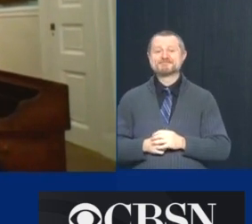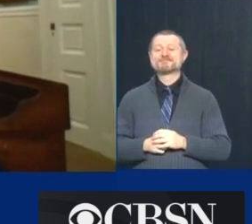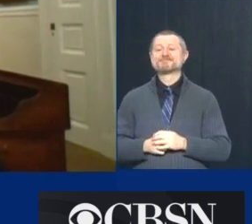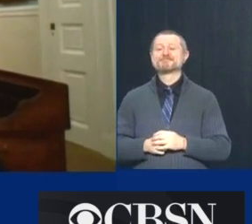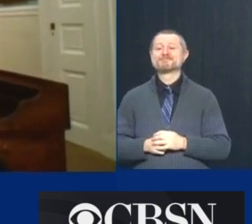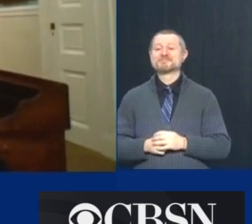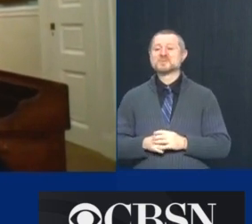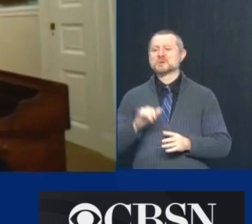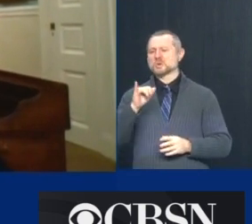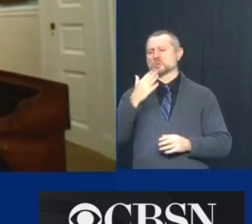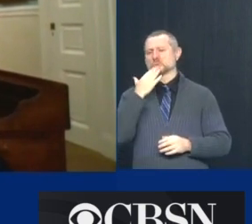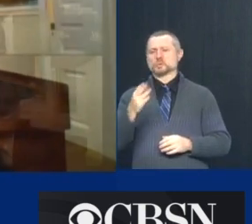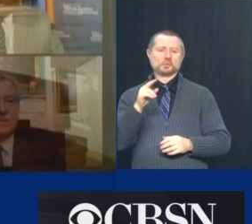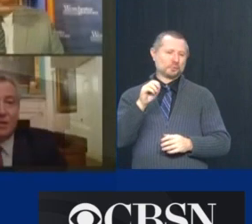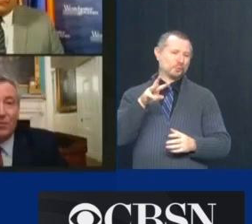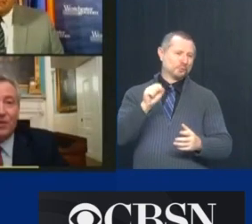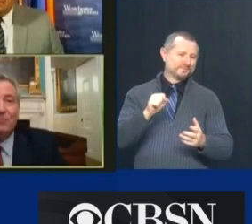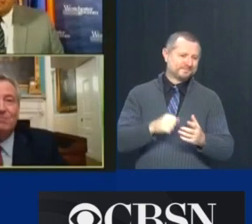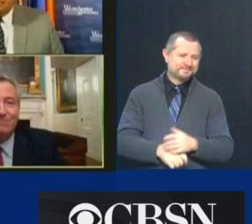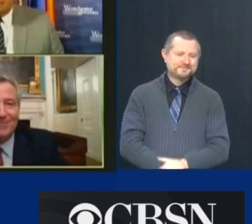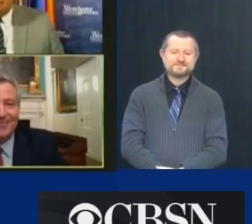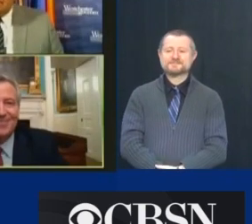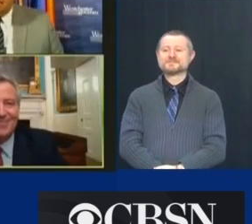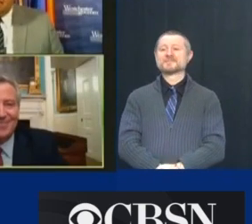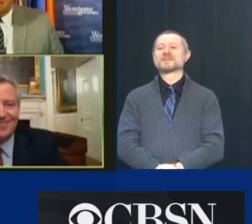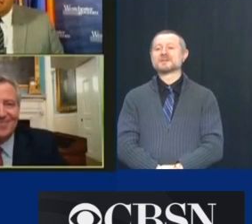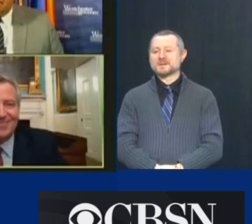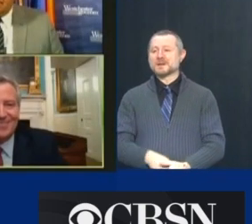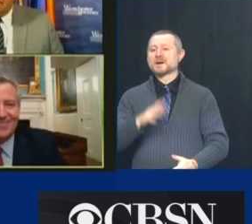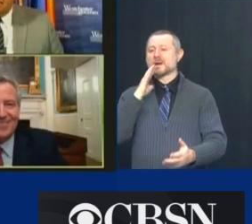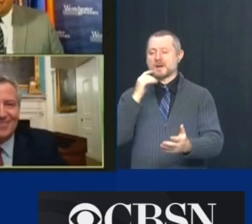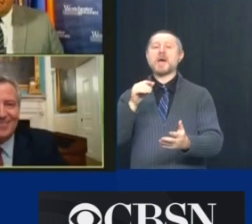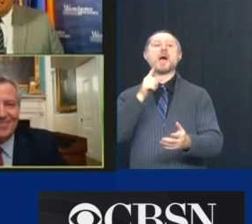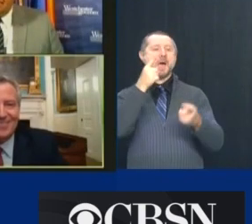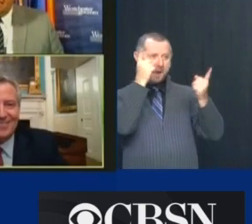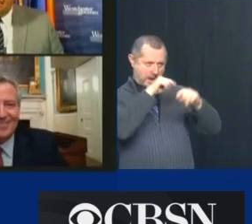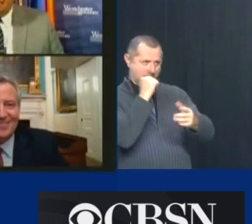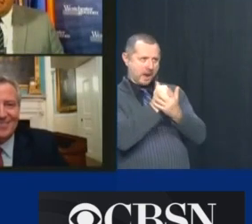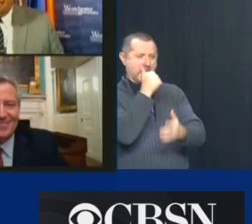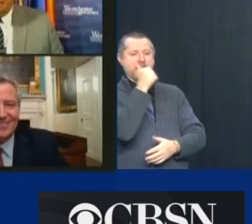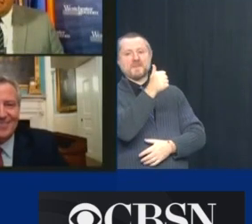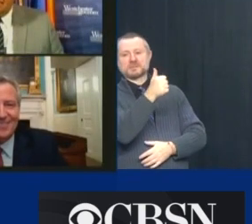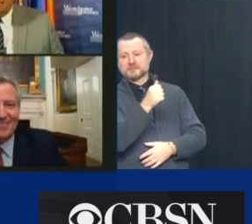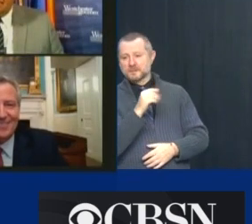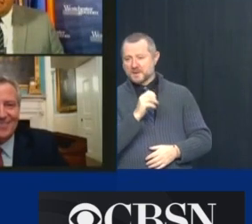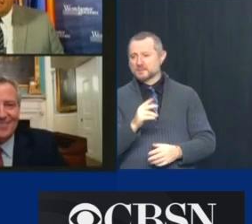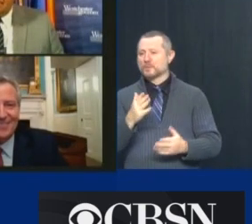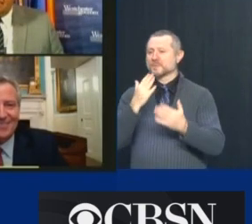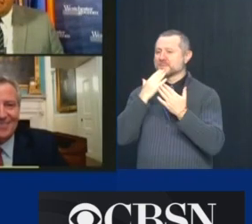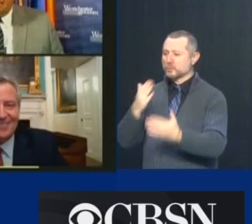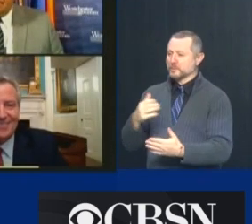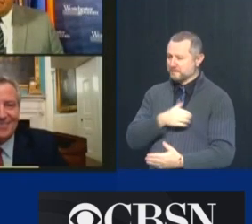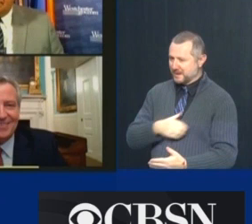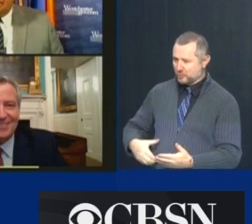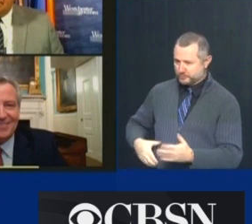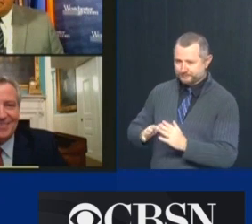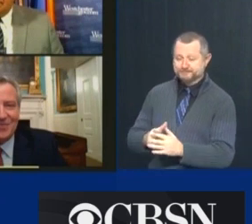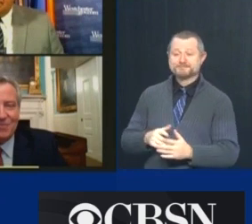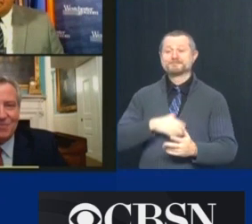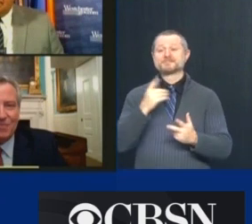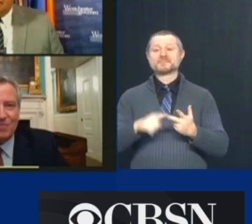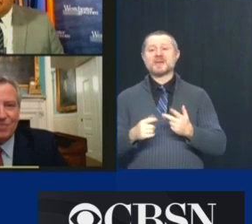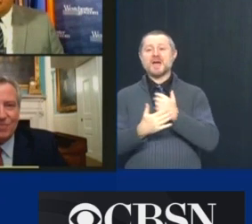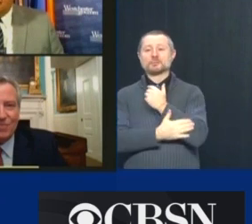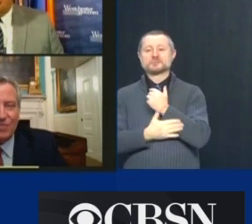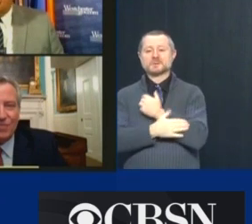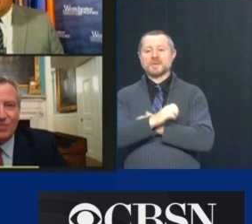good news, right? Amen. Thank you. Thank you for being with us, Mayor. And we have County Executive Ryan